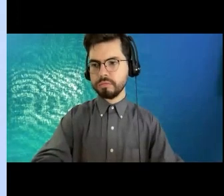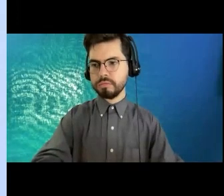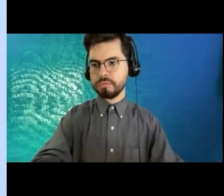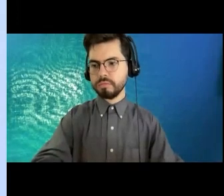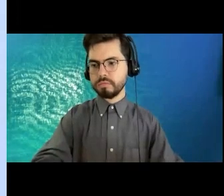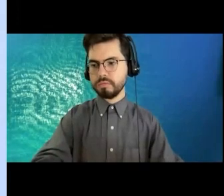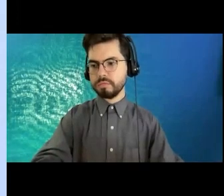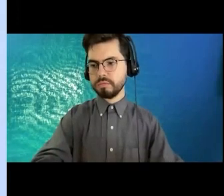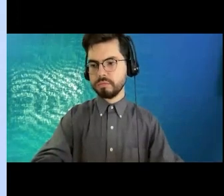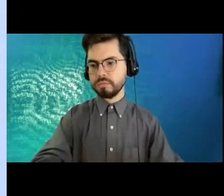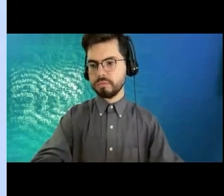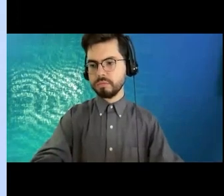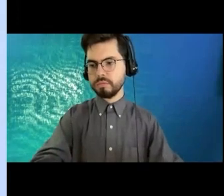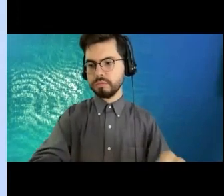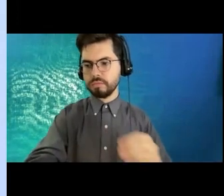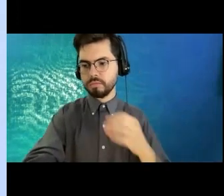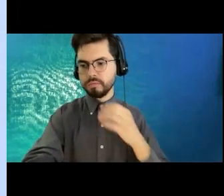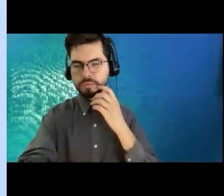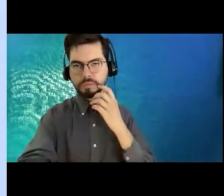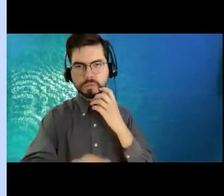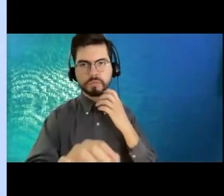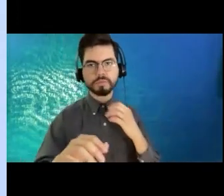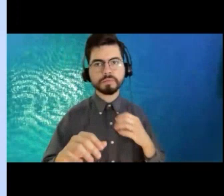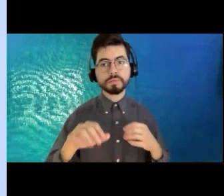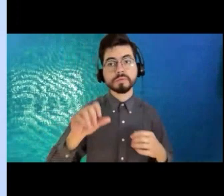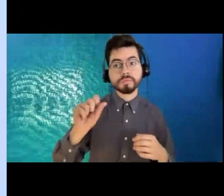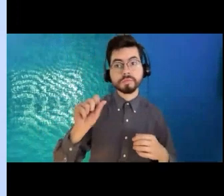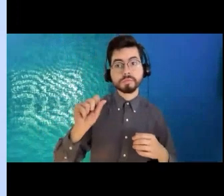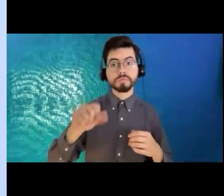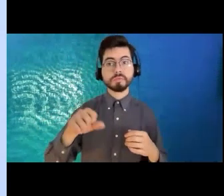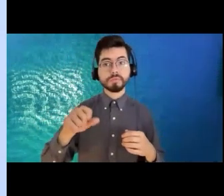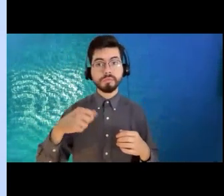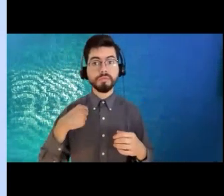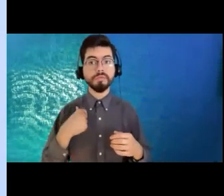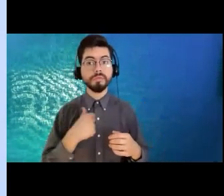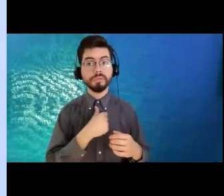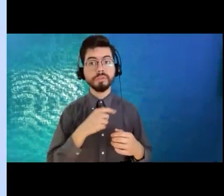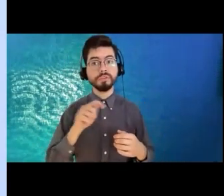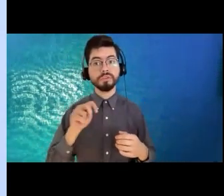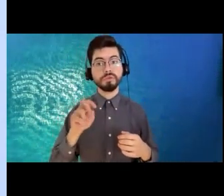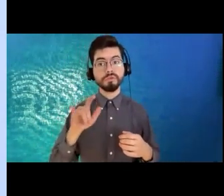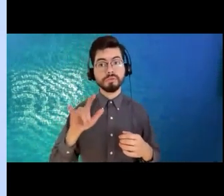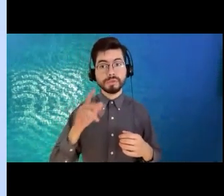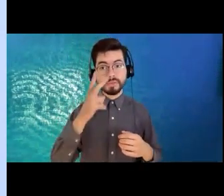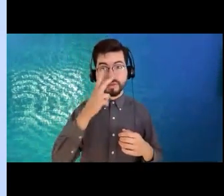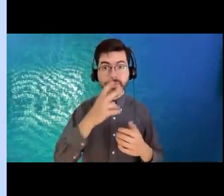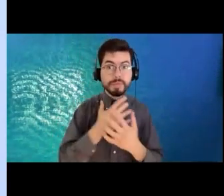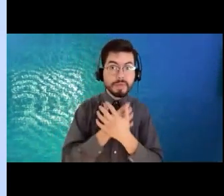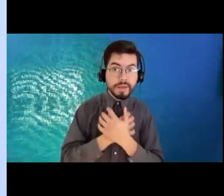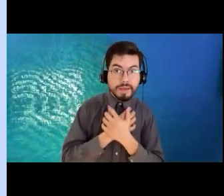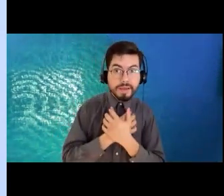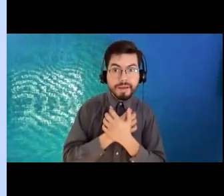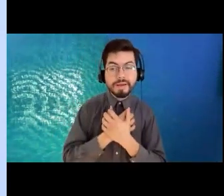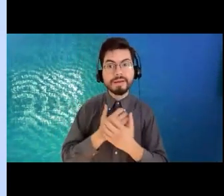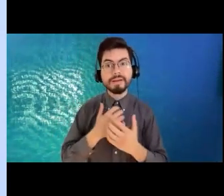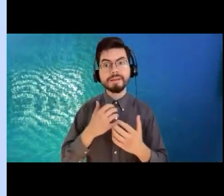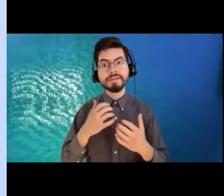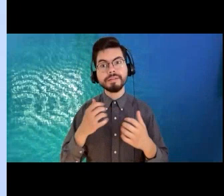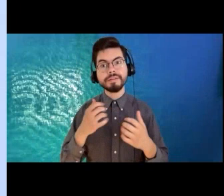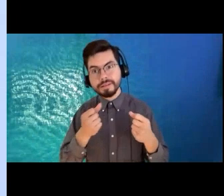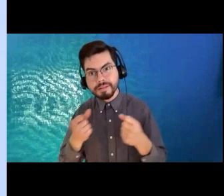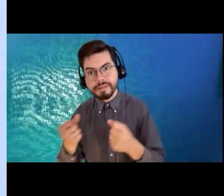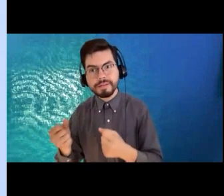exciting. But yeah, we were on this trail, we saw this bear, we had to turn around, we had to go the other way. Those are the kinds of things people